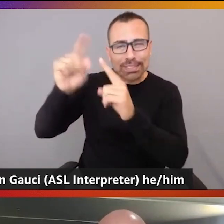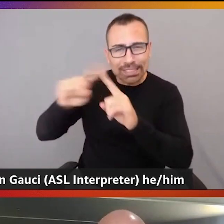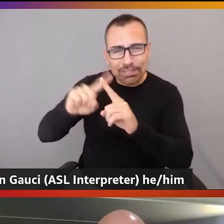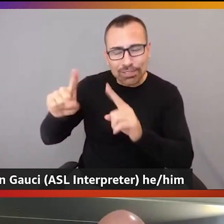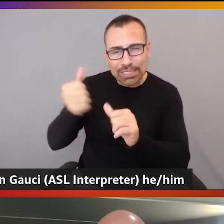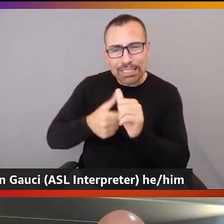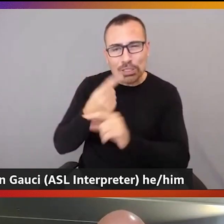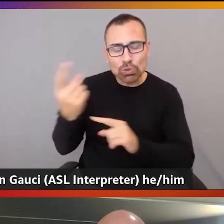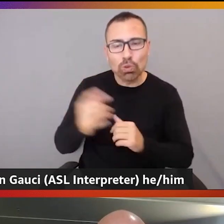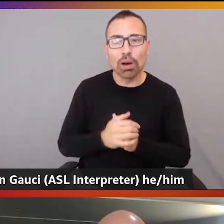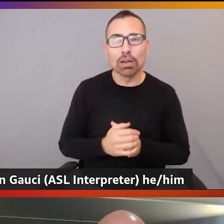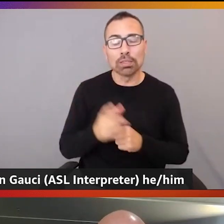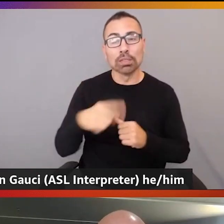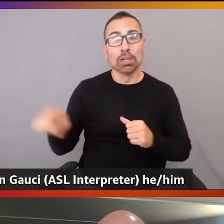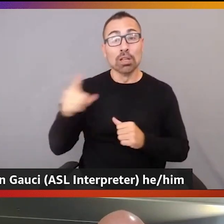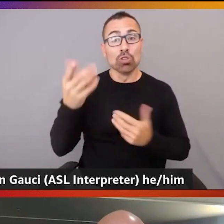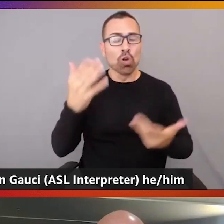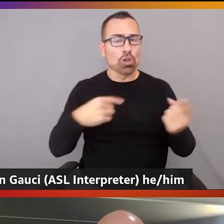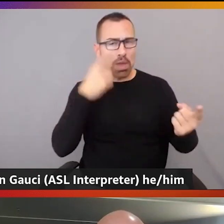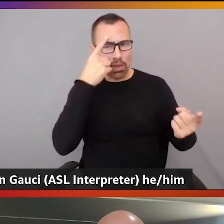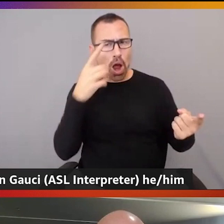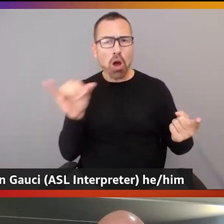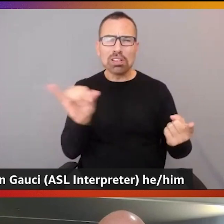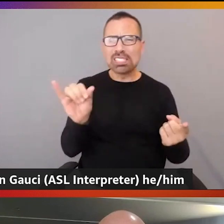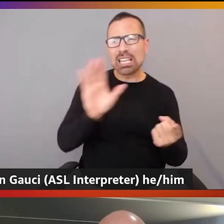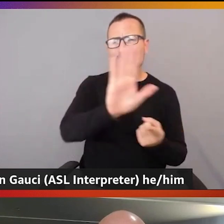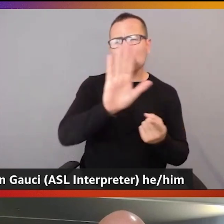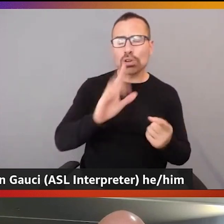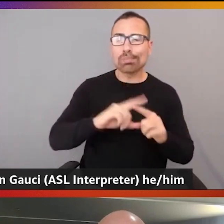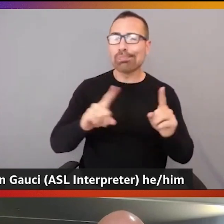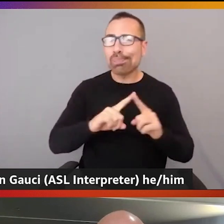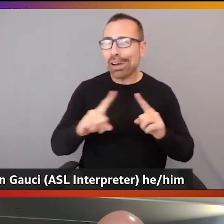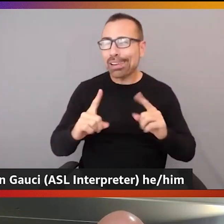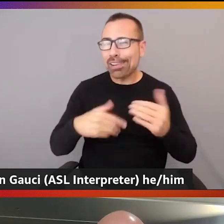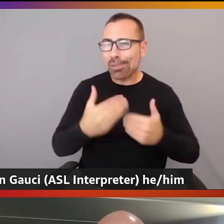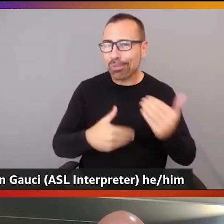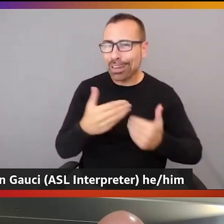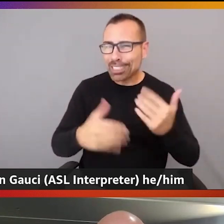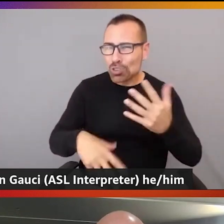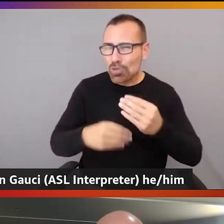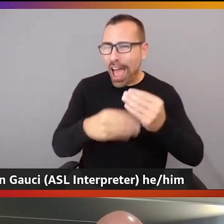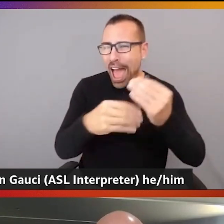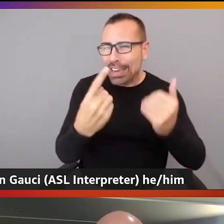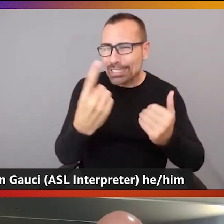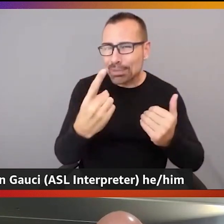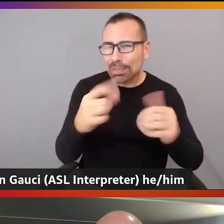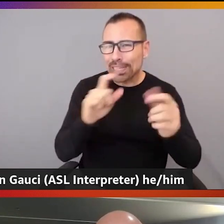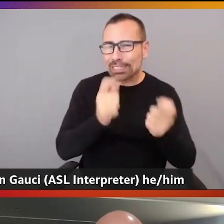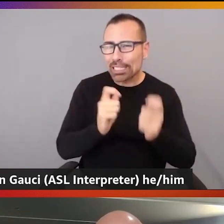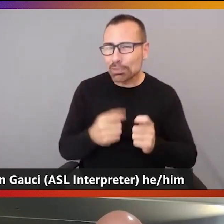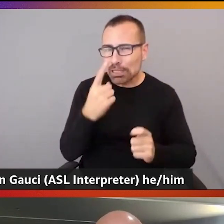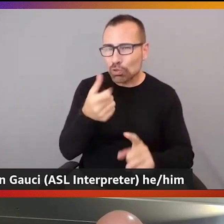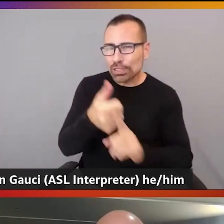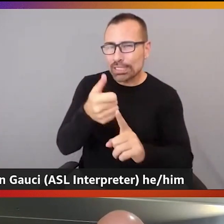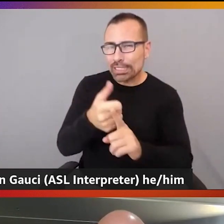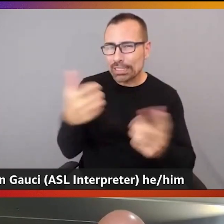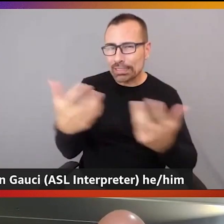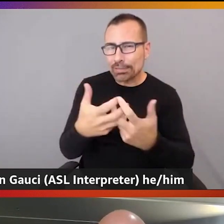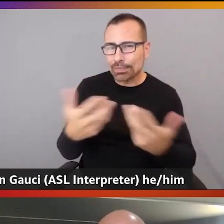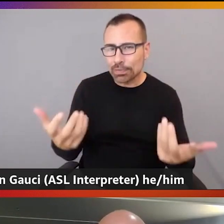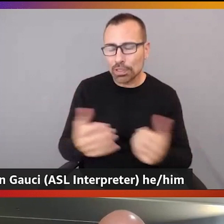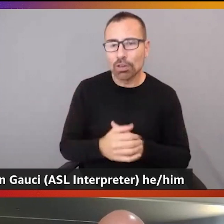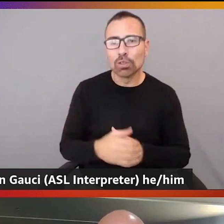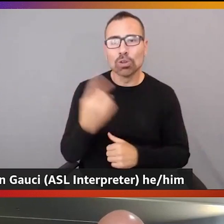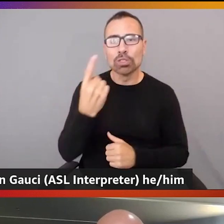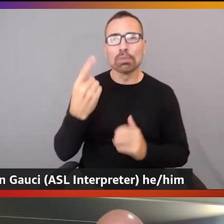Well, chances are they added a custom field in there somewhere. Yeah, Or they did yeah. some integration that you'd never seen before. So, John, you touched on it a second